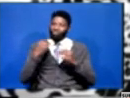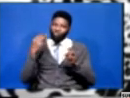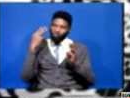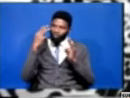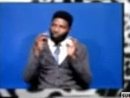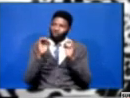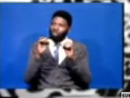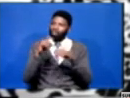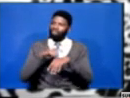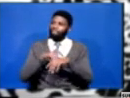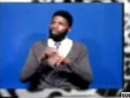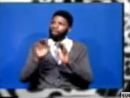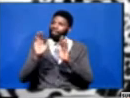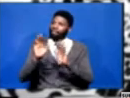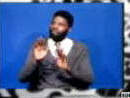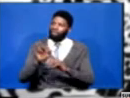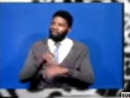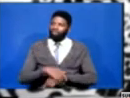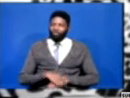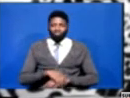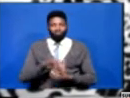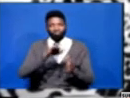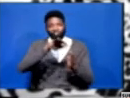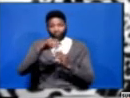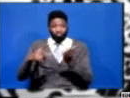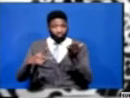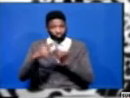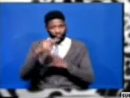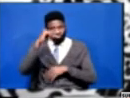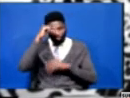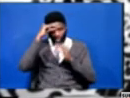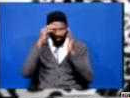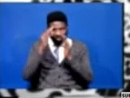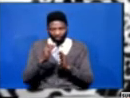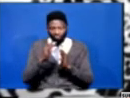though, the governor-elect for